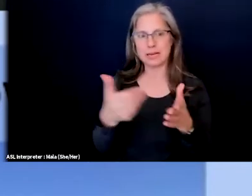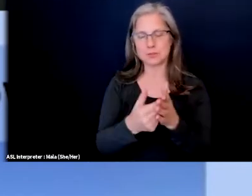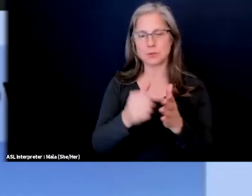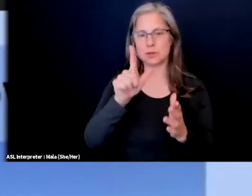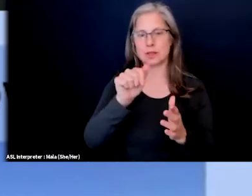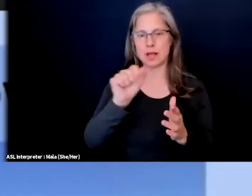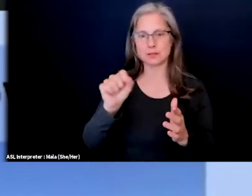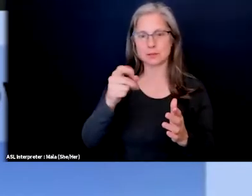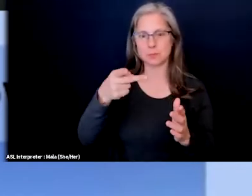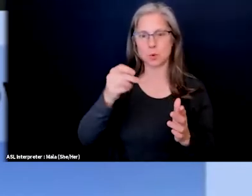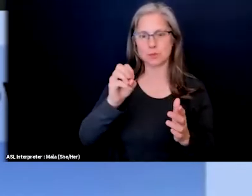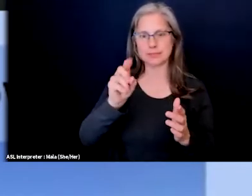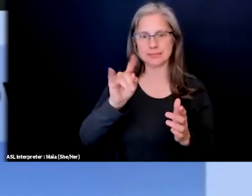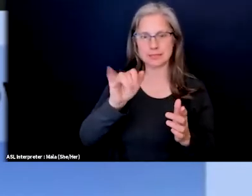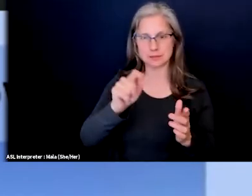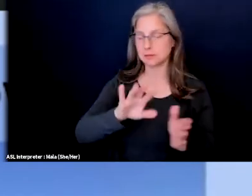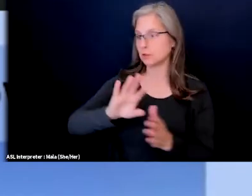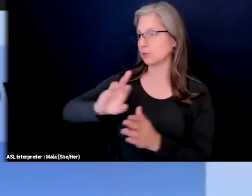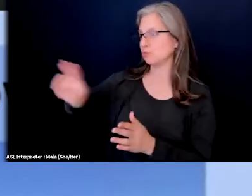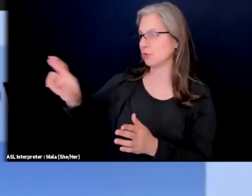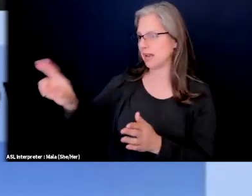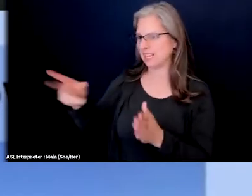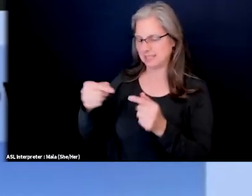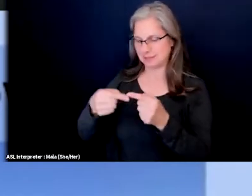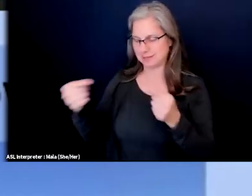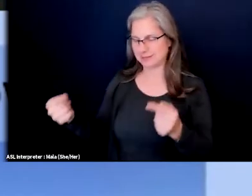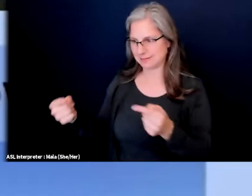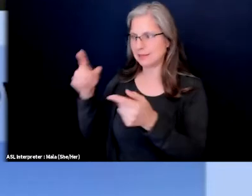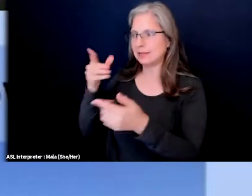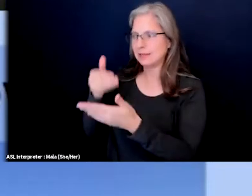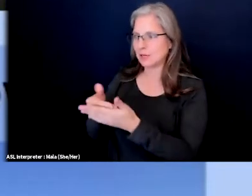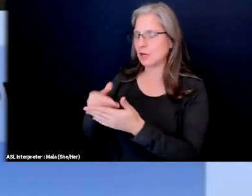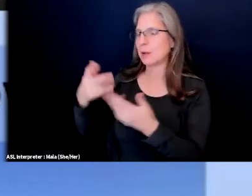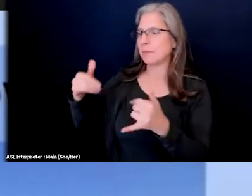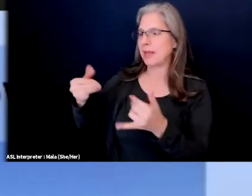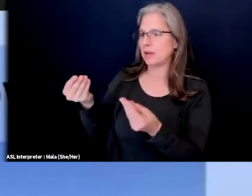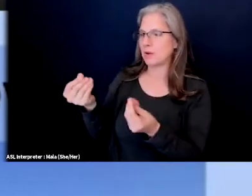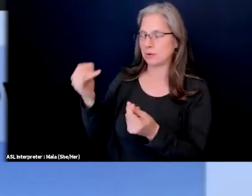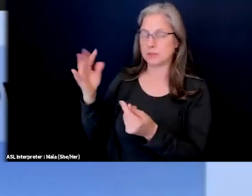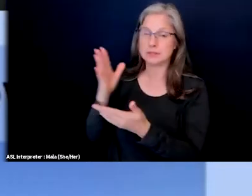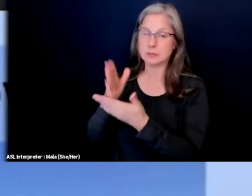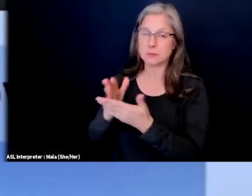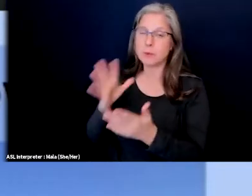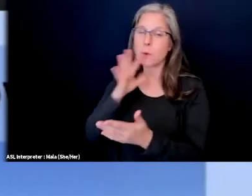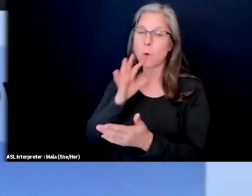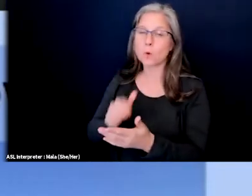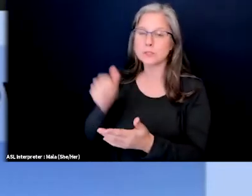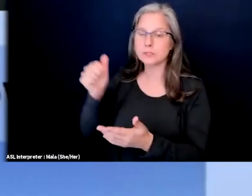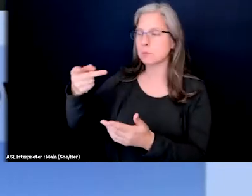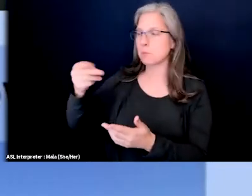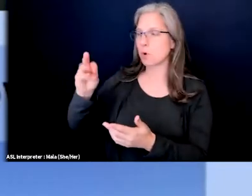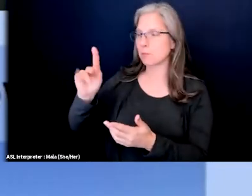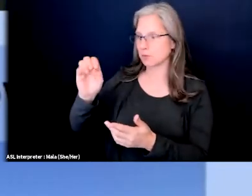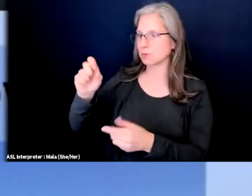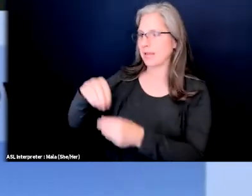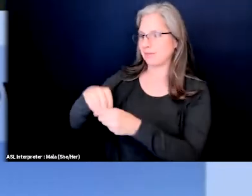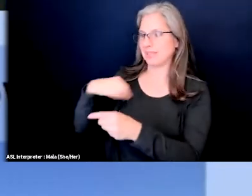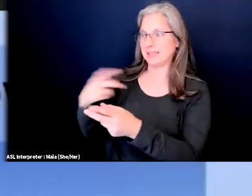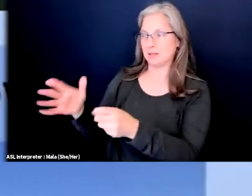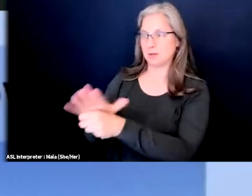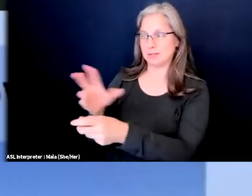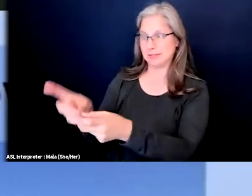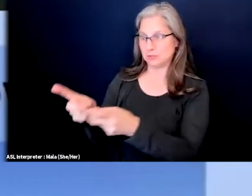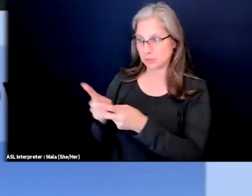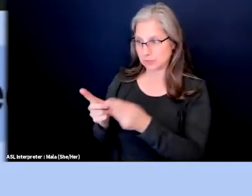Road. The buildings on the right are adjacent to the playground and are some of the oldest portables we have in the district.